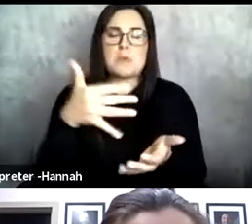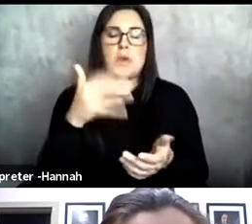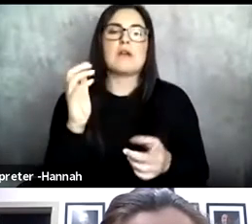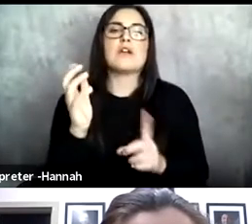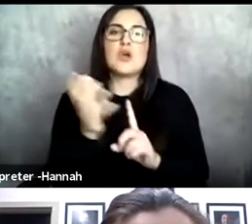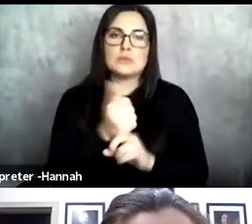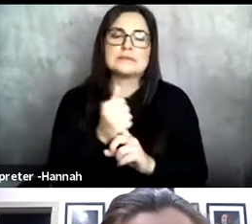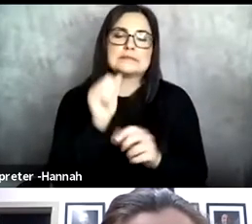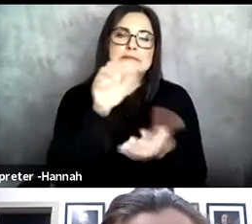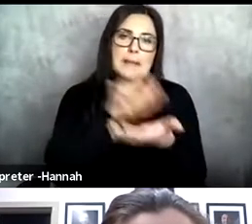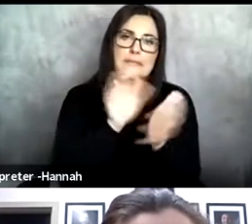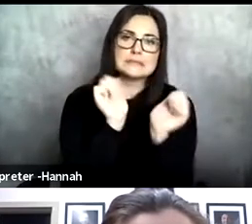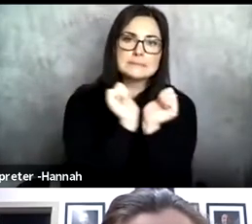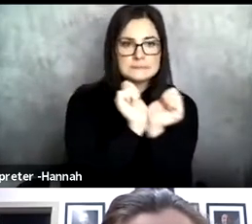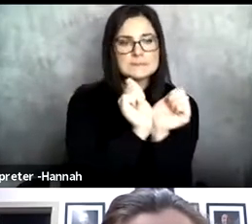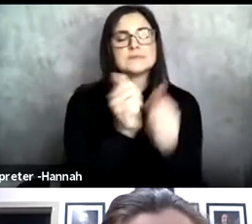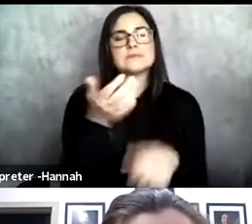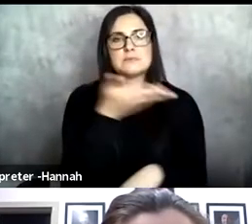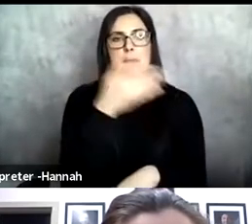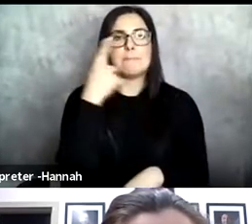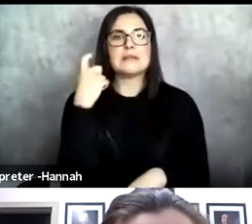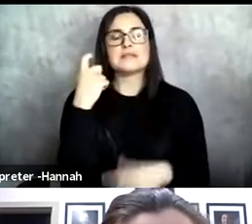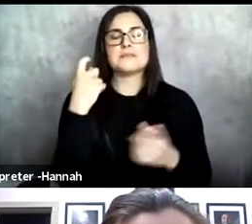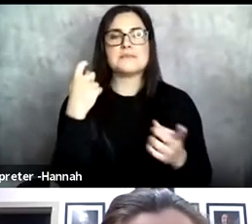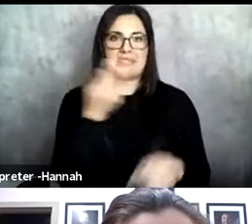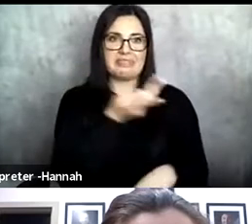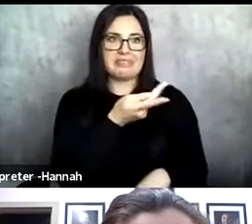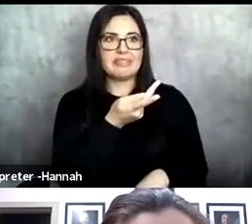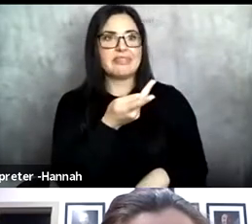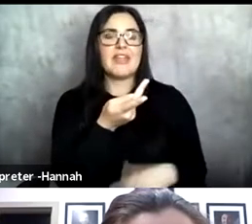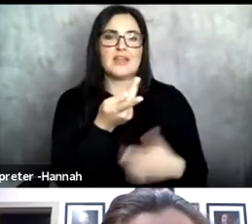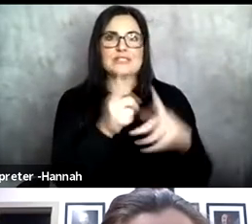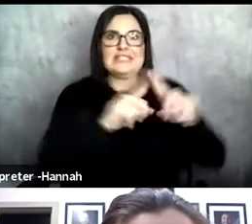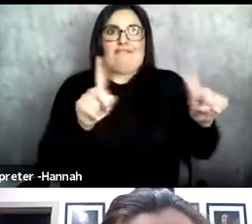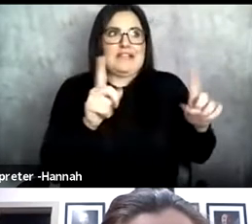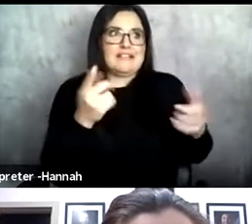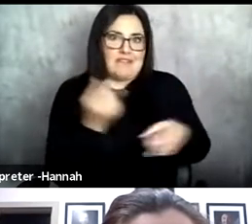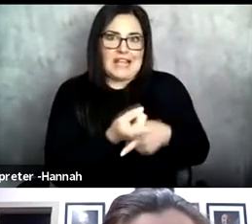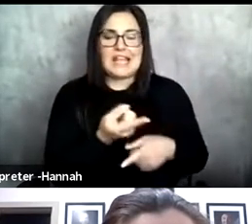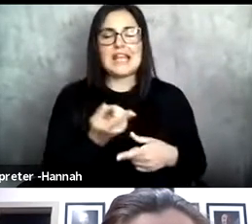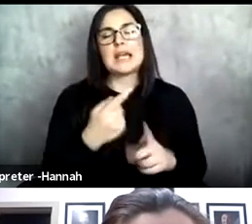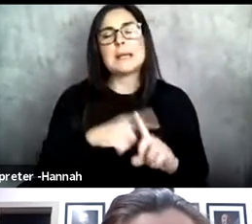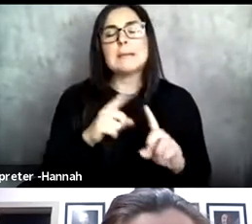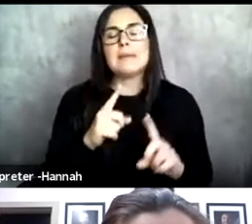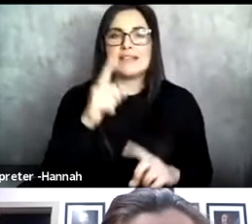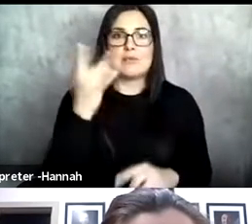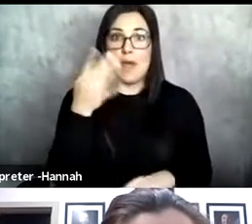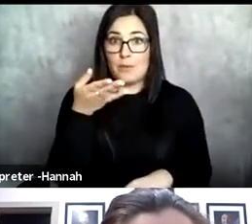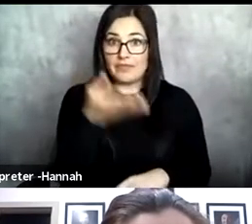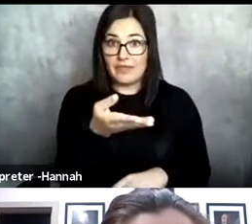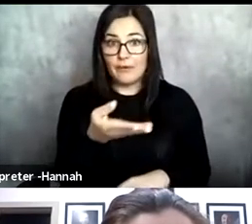campus police, right? Because, they're like, they were, they stuck out, but they were there just,